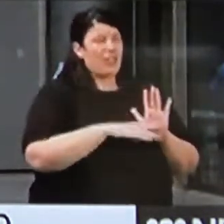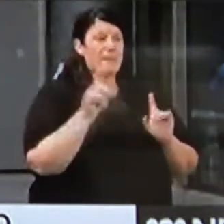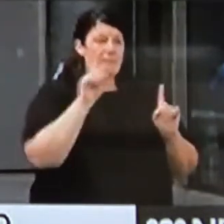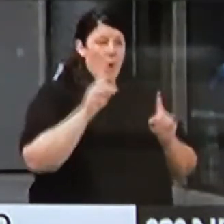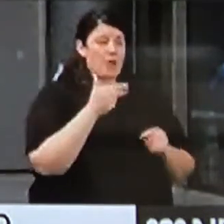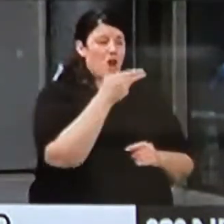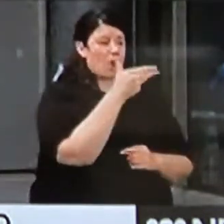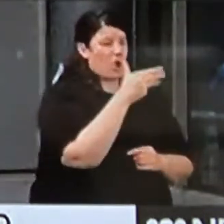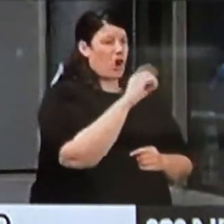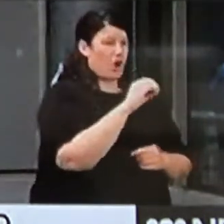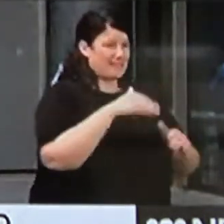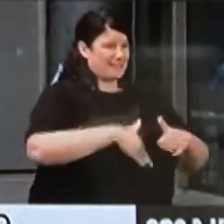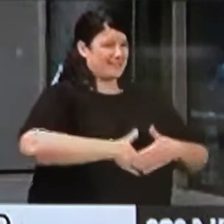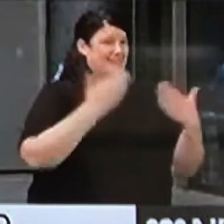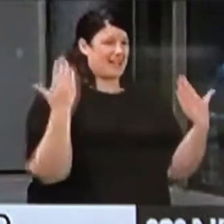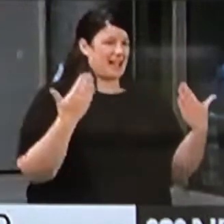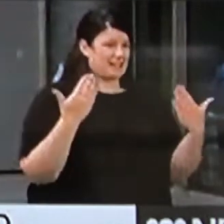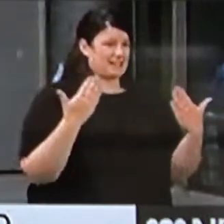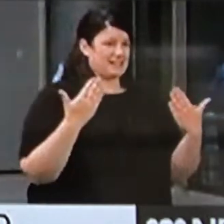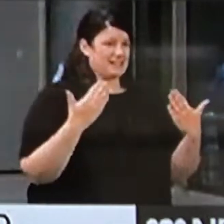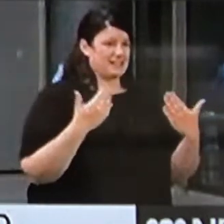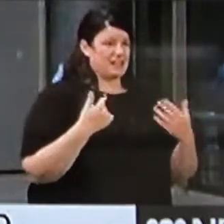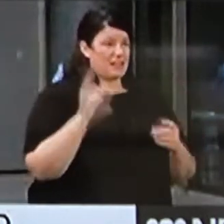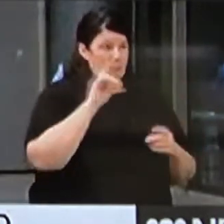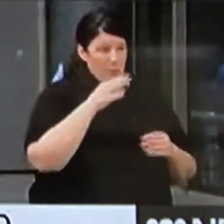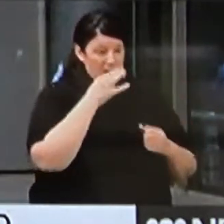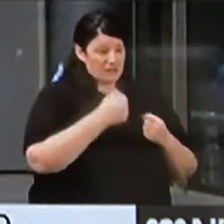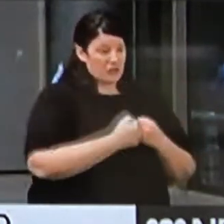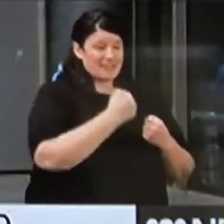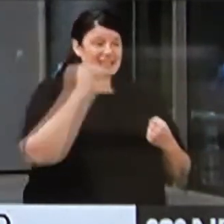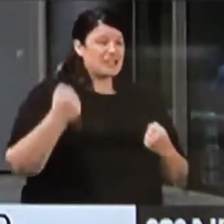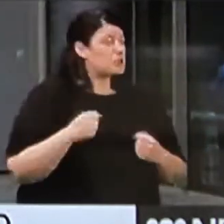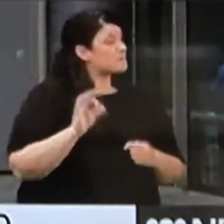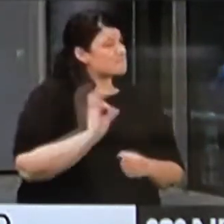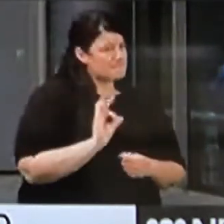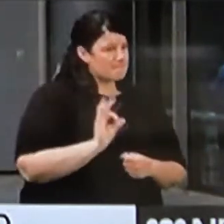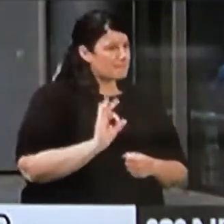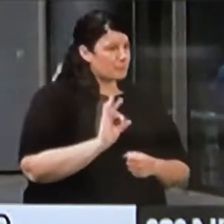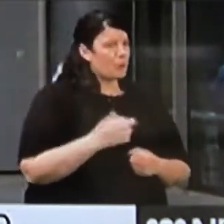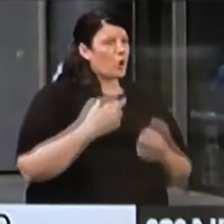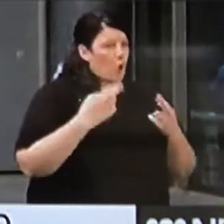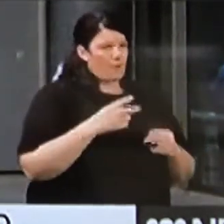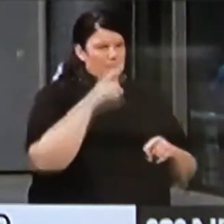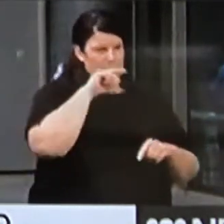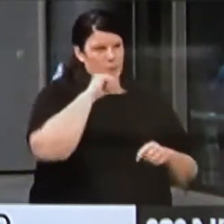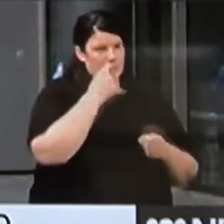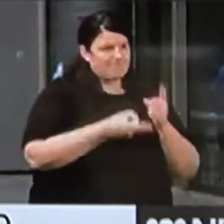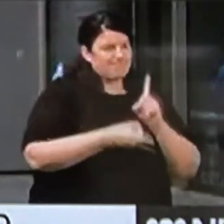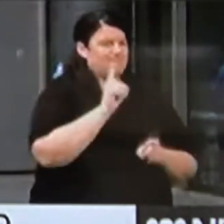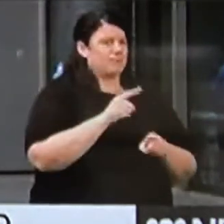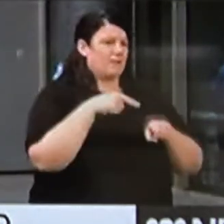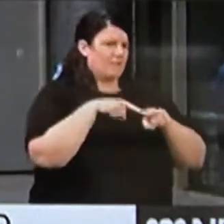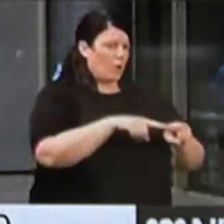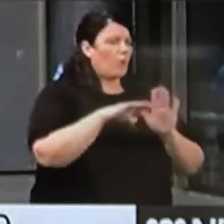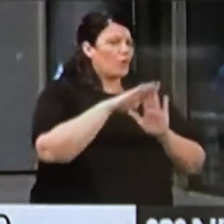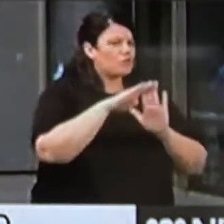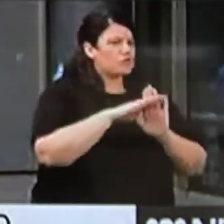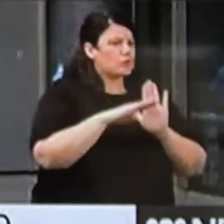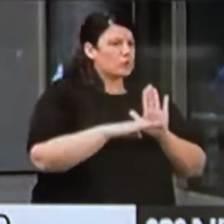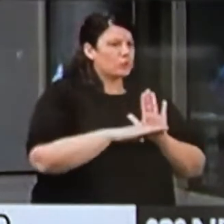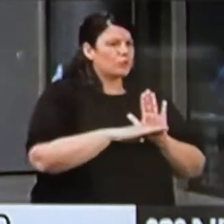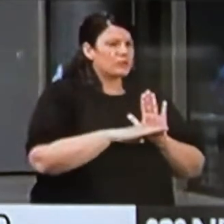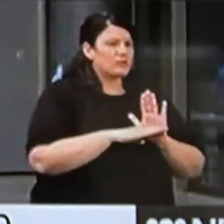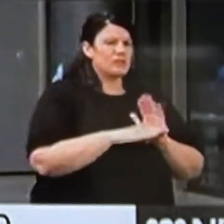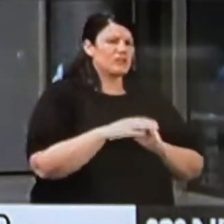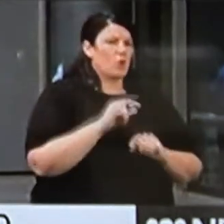90 days, and I certainly won't be seeking an extension. And I hopefully, people will have gotten the message by then, and we